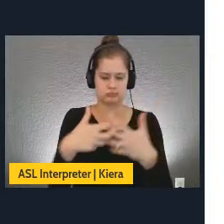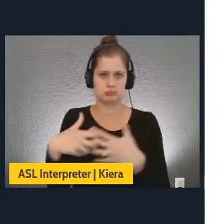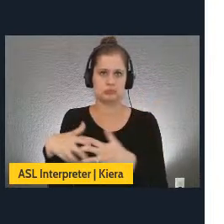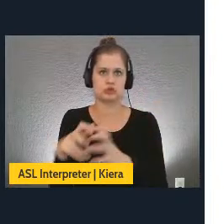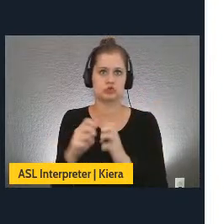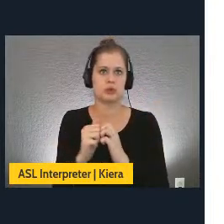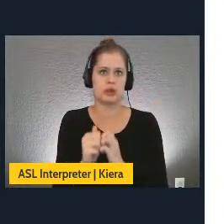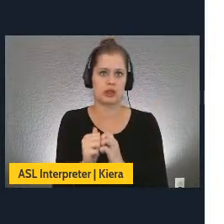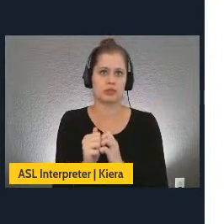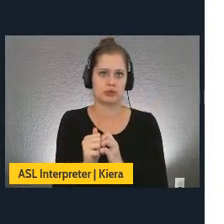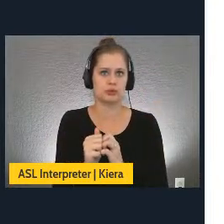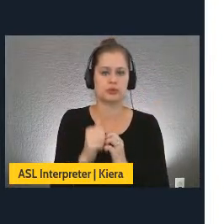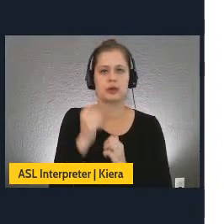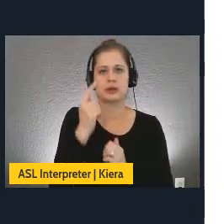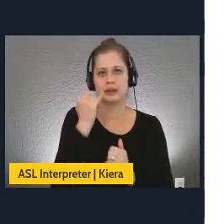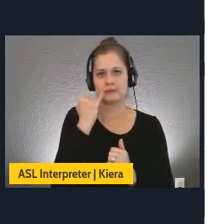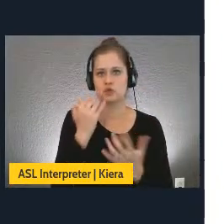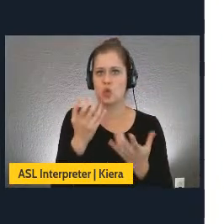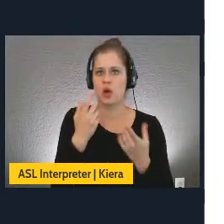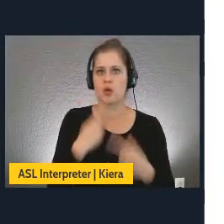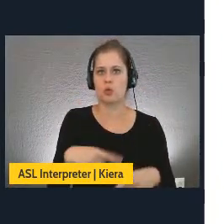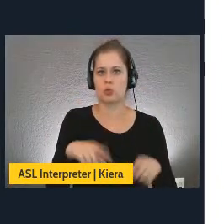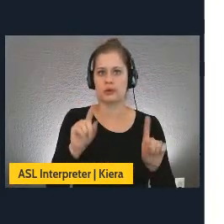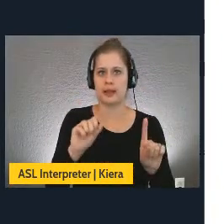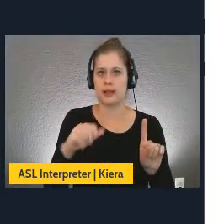for a working application. So